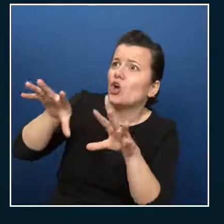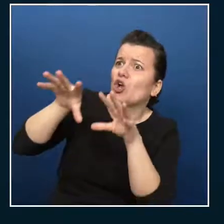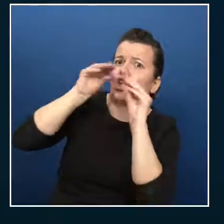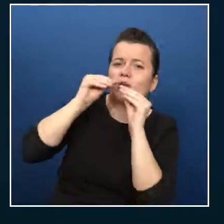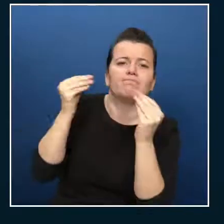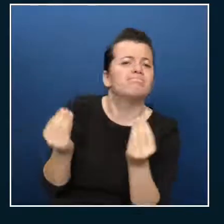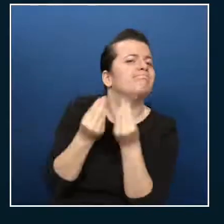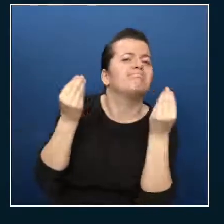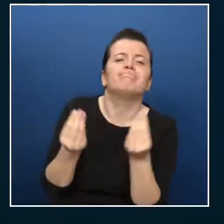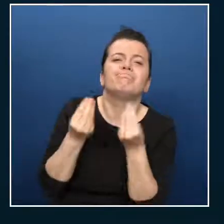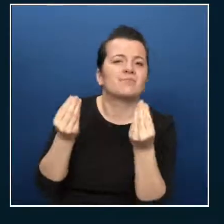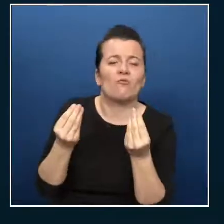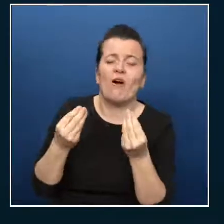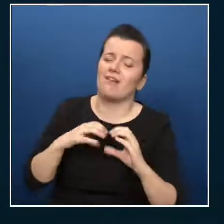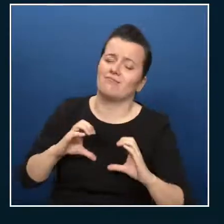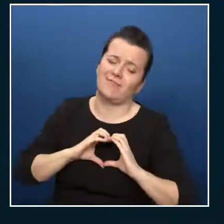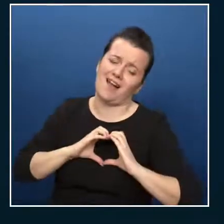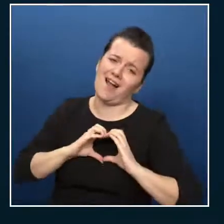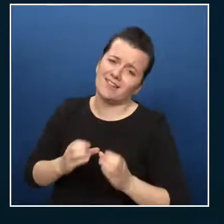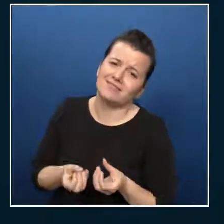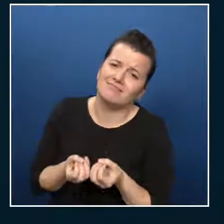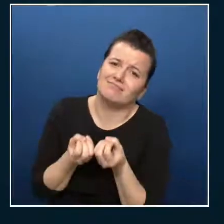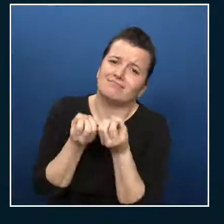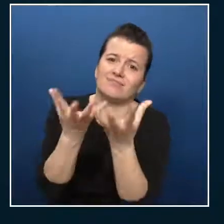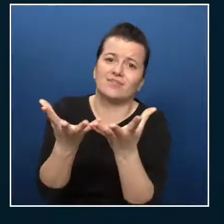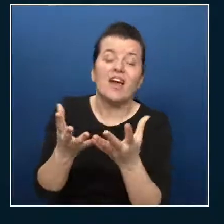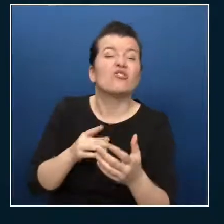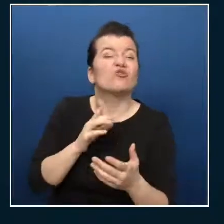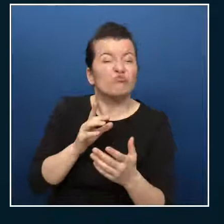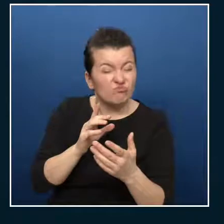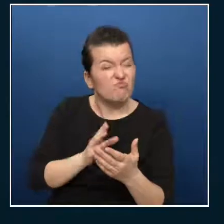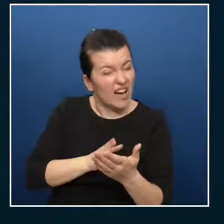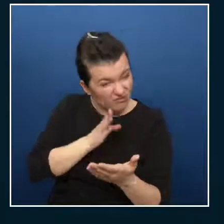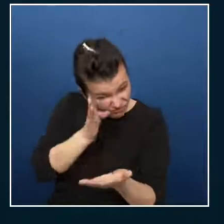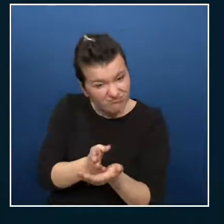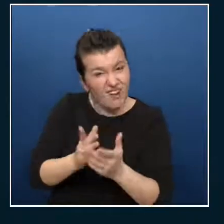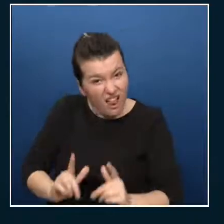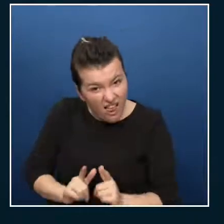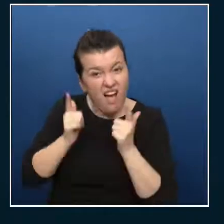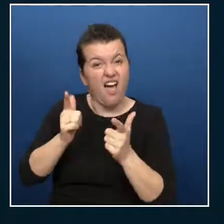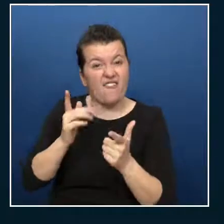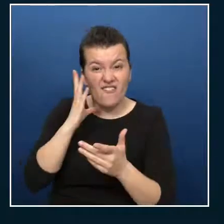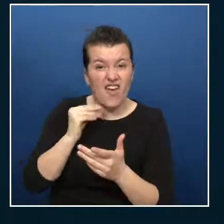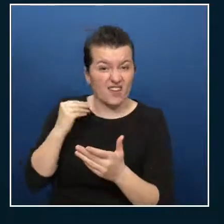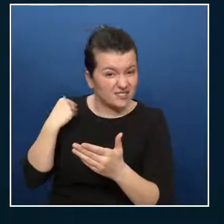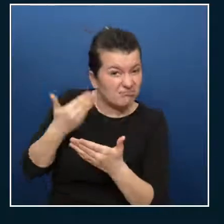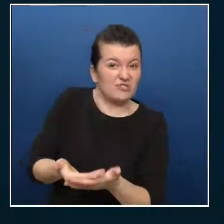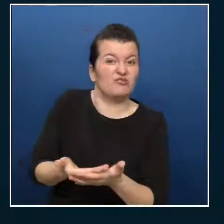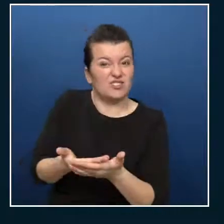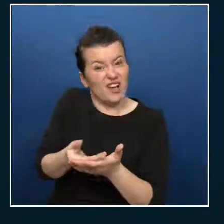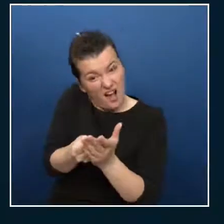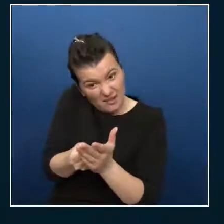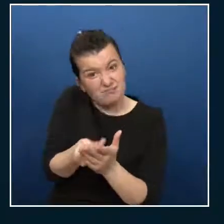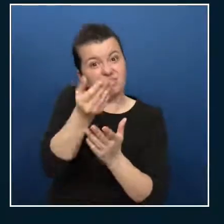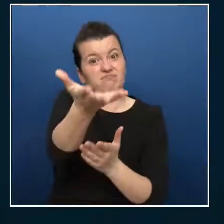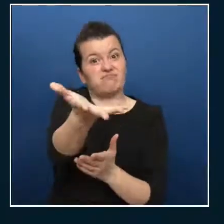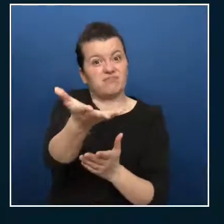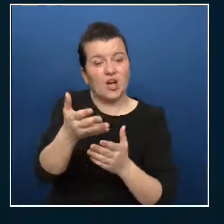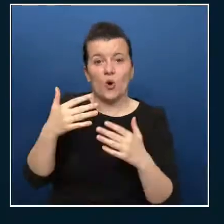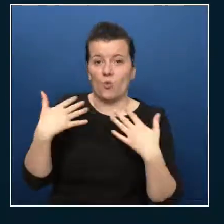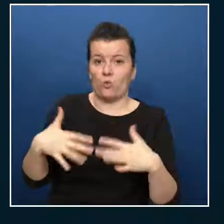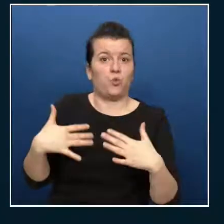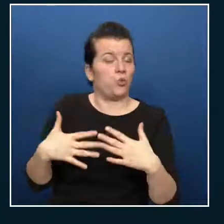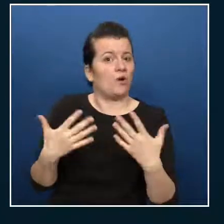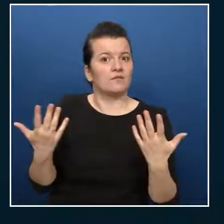It's from the heart, and it's a real life experience. And this is one of the major reasons